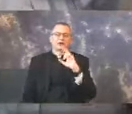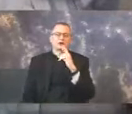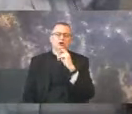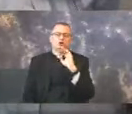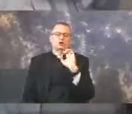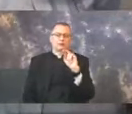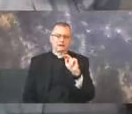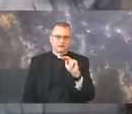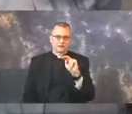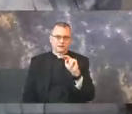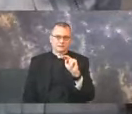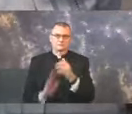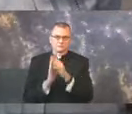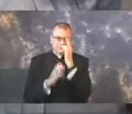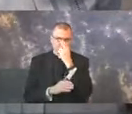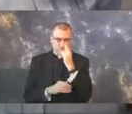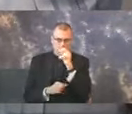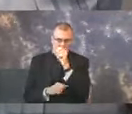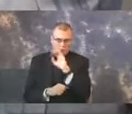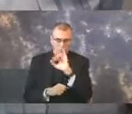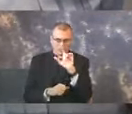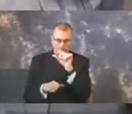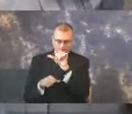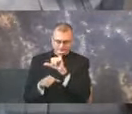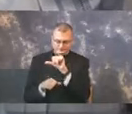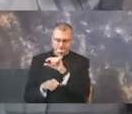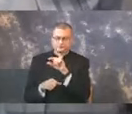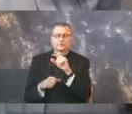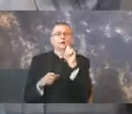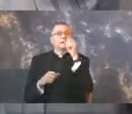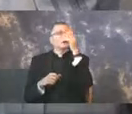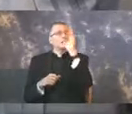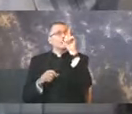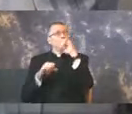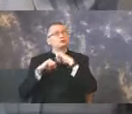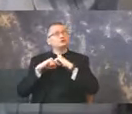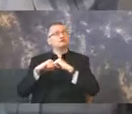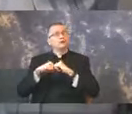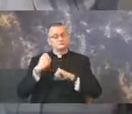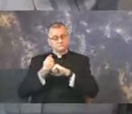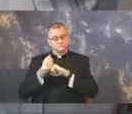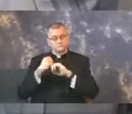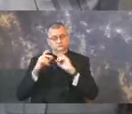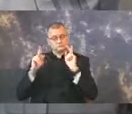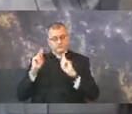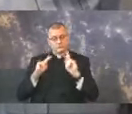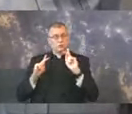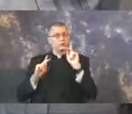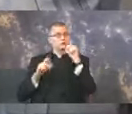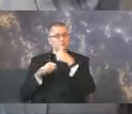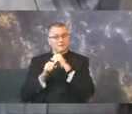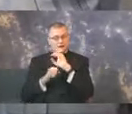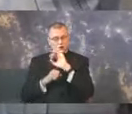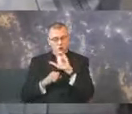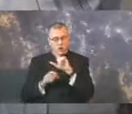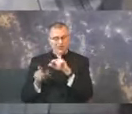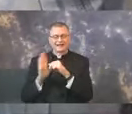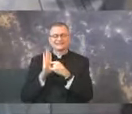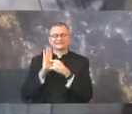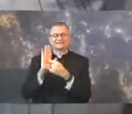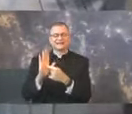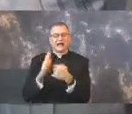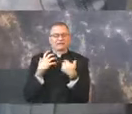O God, strength and protection of your people, who have made the oil you created a sign of strength, graciously bless this